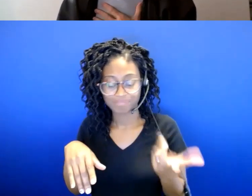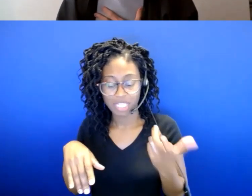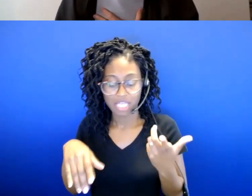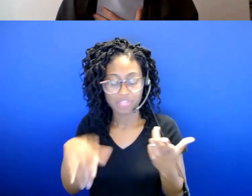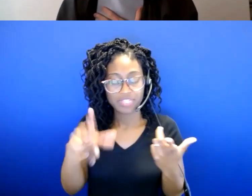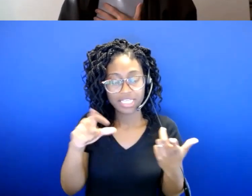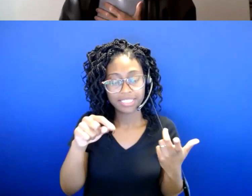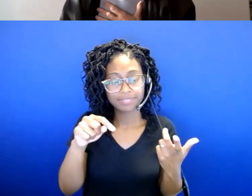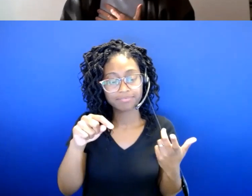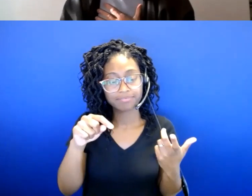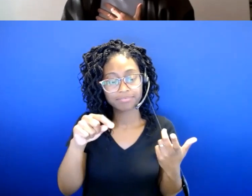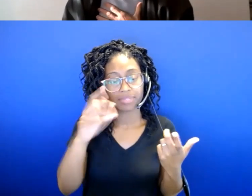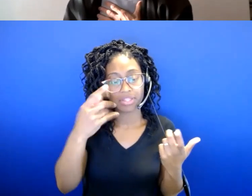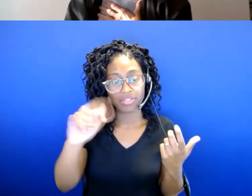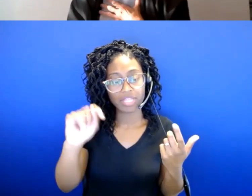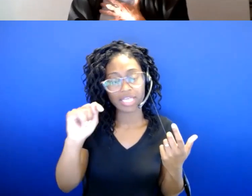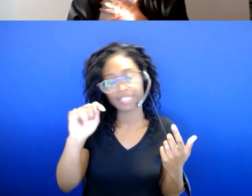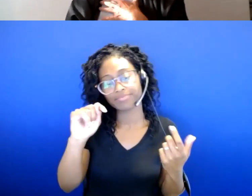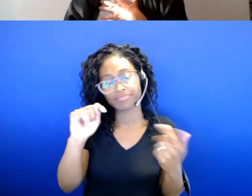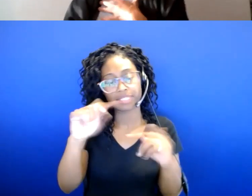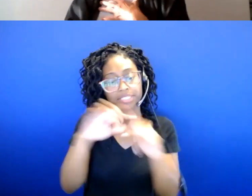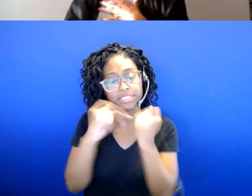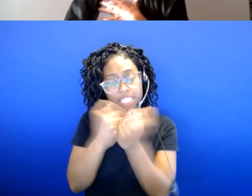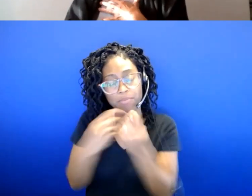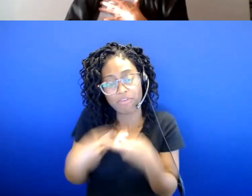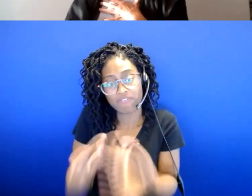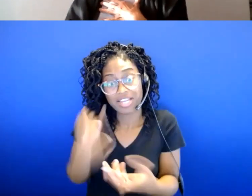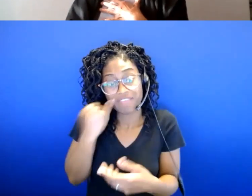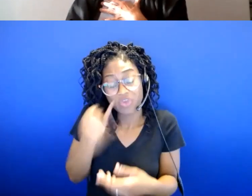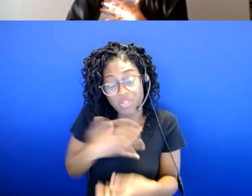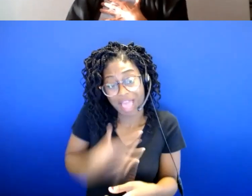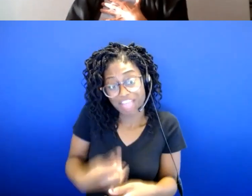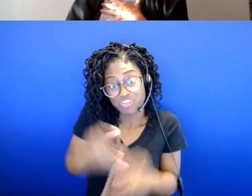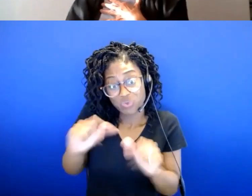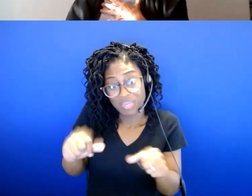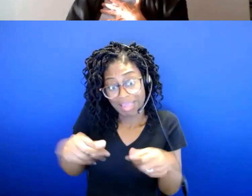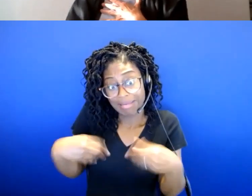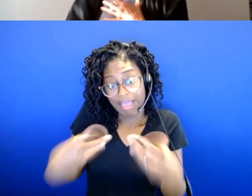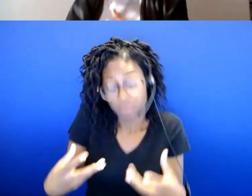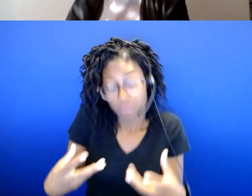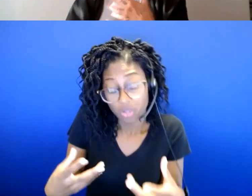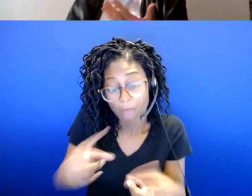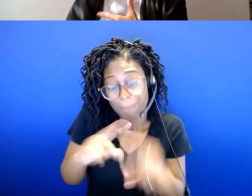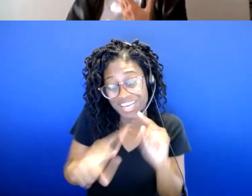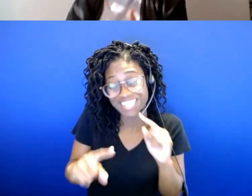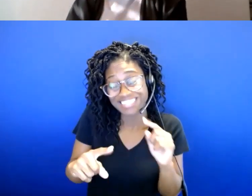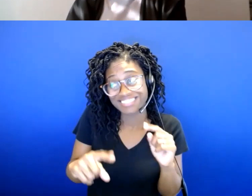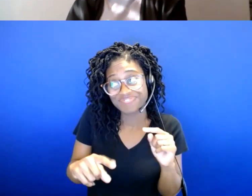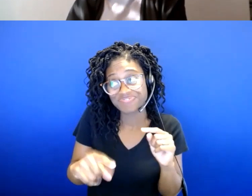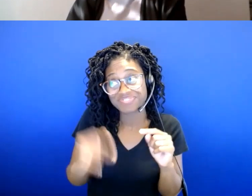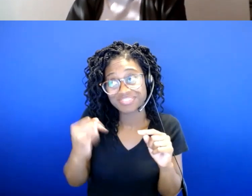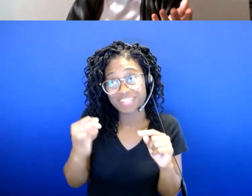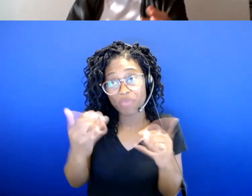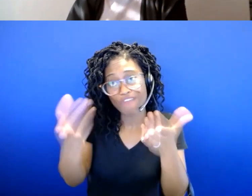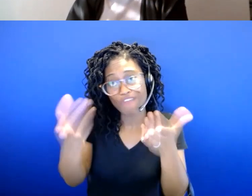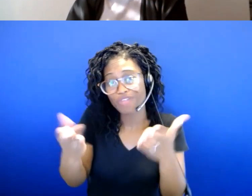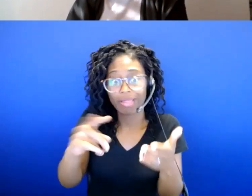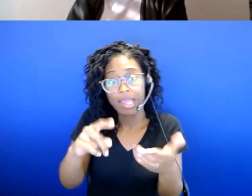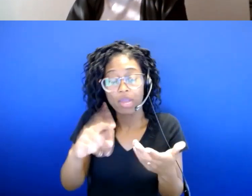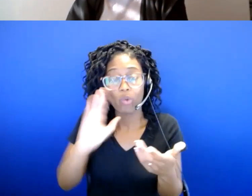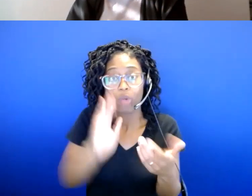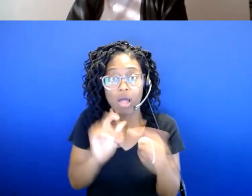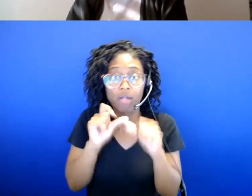you'd like it, you can have it. But you won't. But in offering it, this will not be an endless need. I think you're going to find it quite